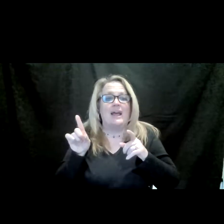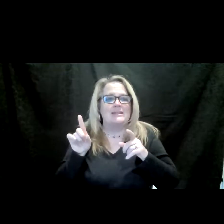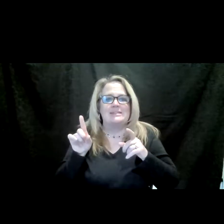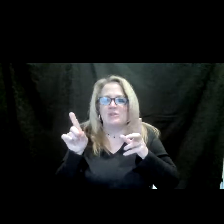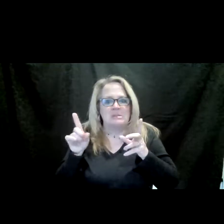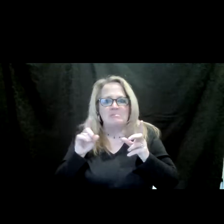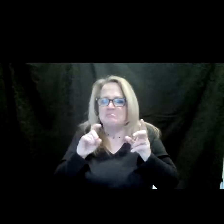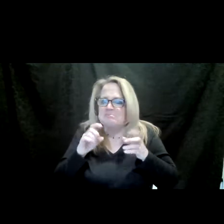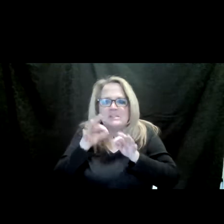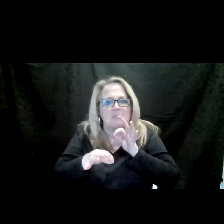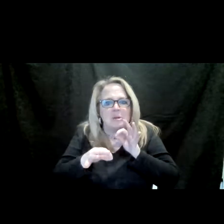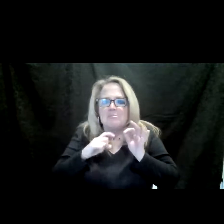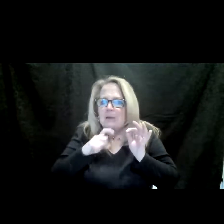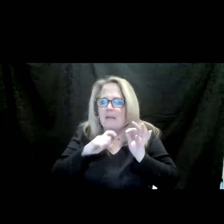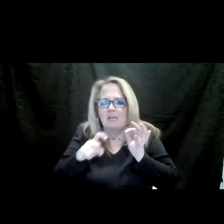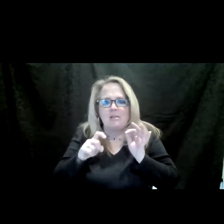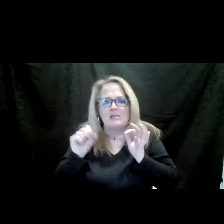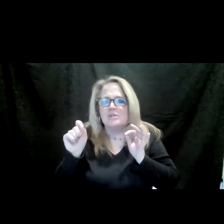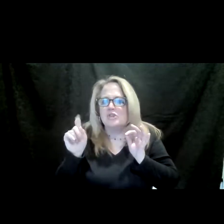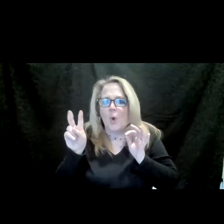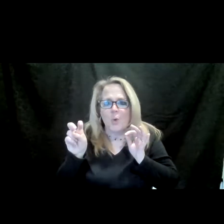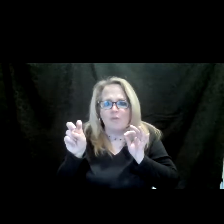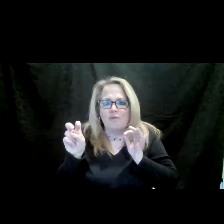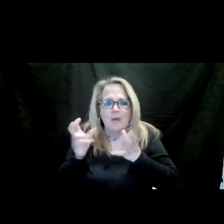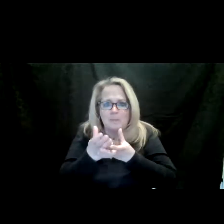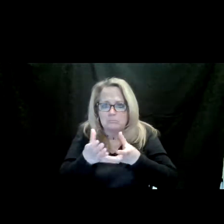metal stove pans. And there is a hole